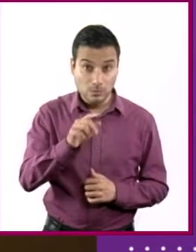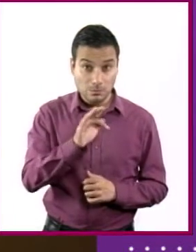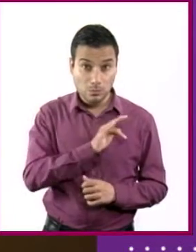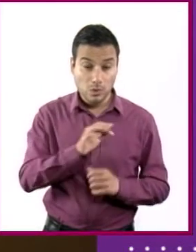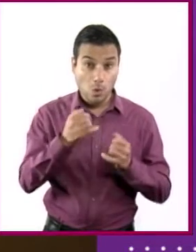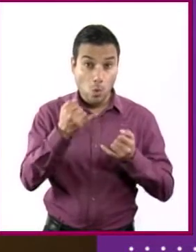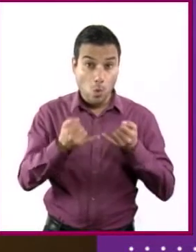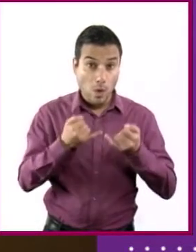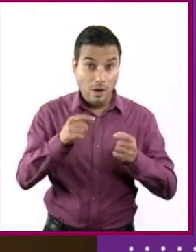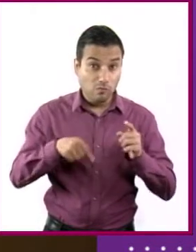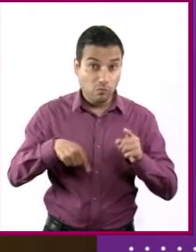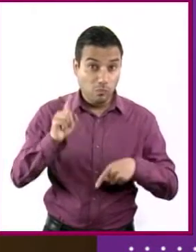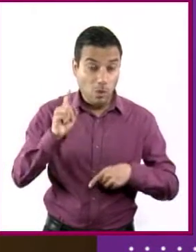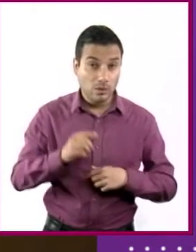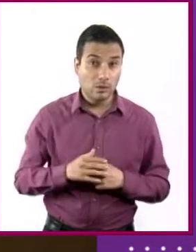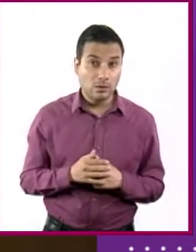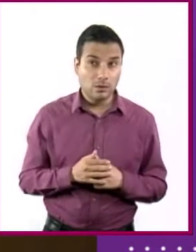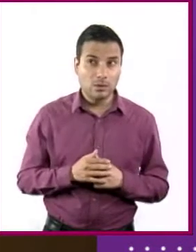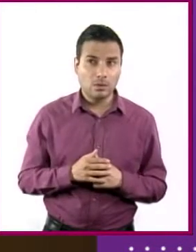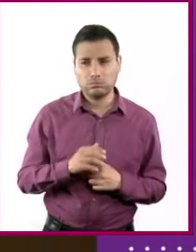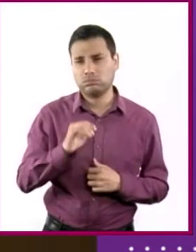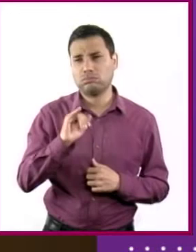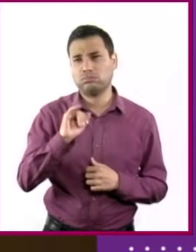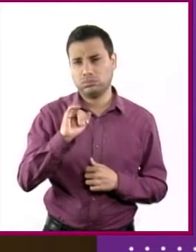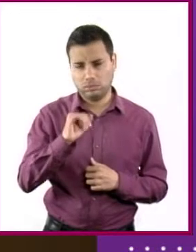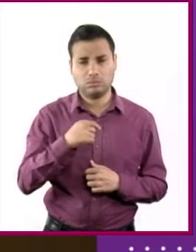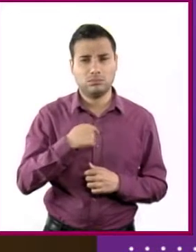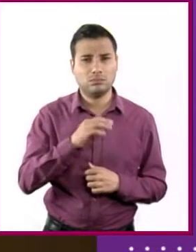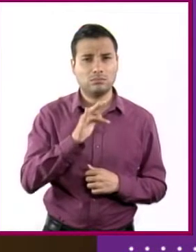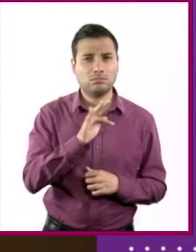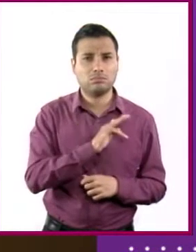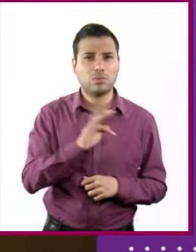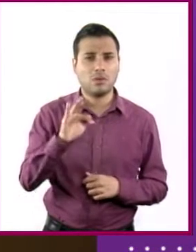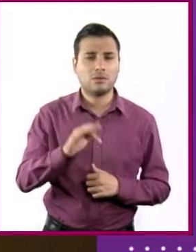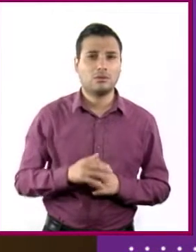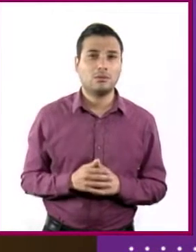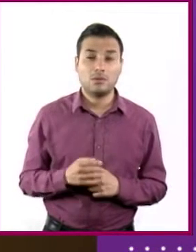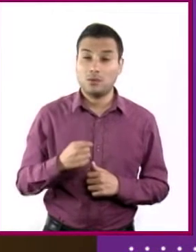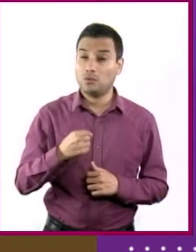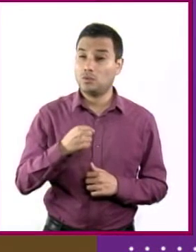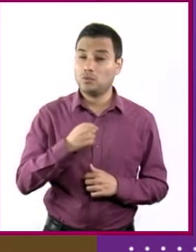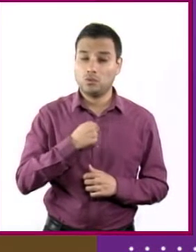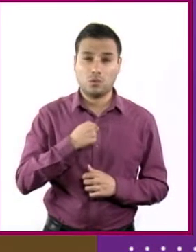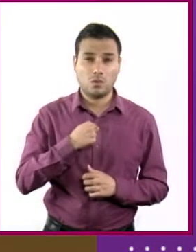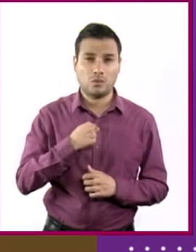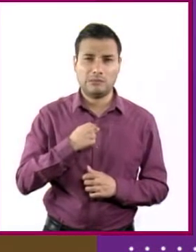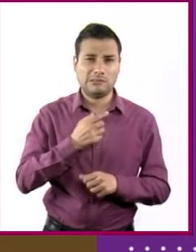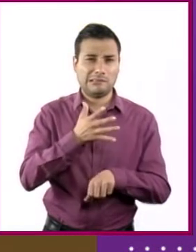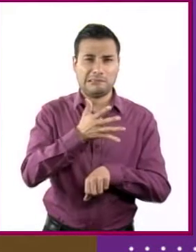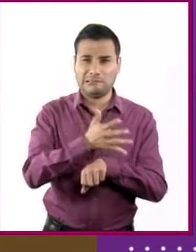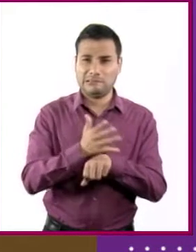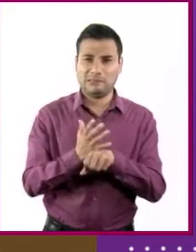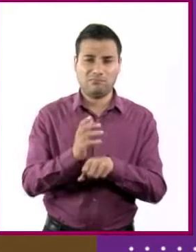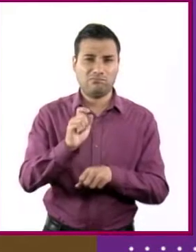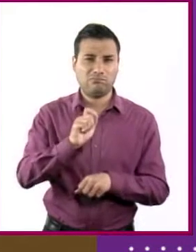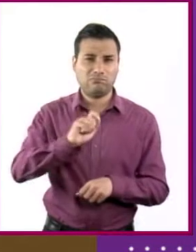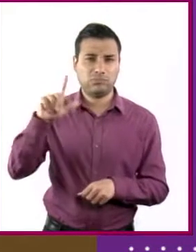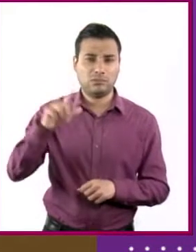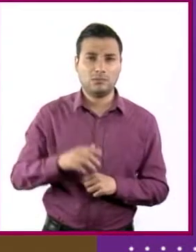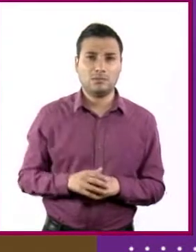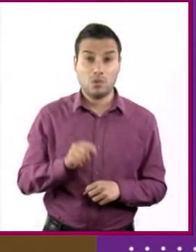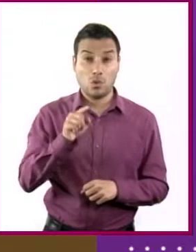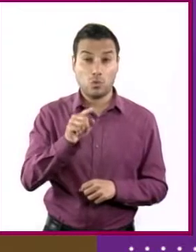soccer when you were 6? Yes, I could. I was a great goalkeeper. And could you climb trees when you